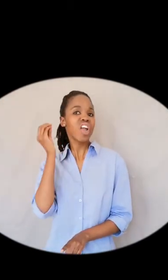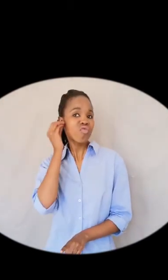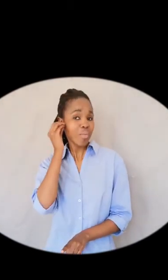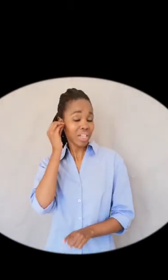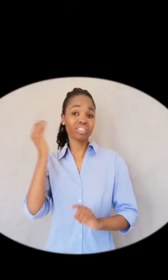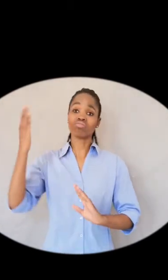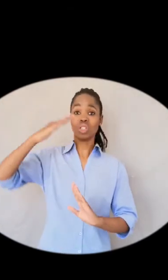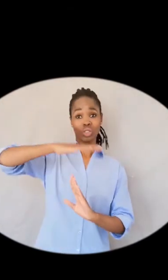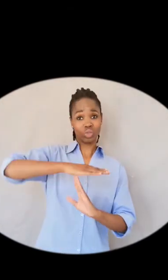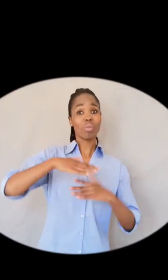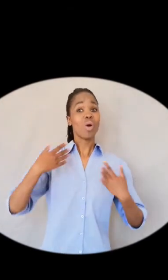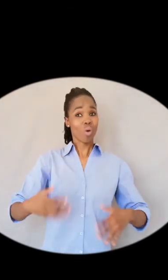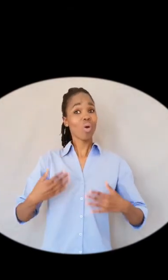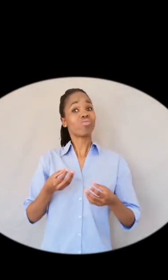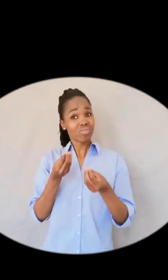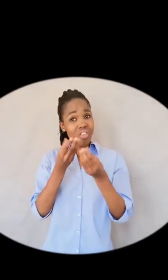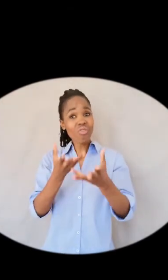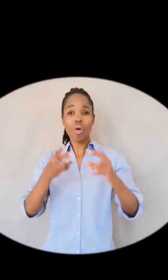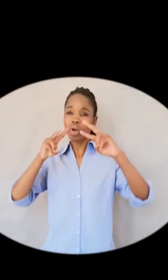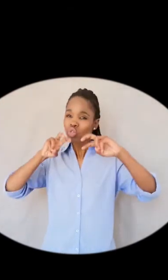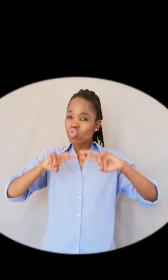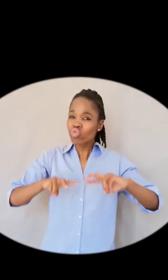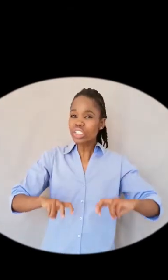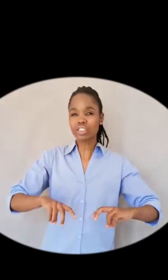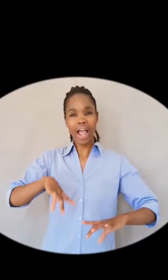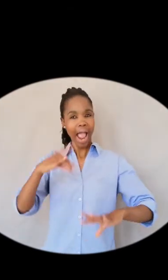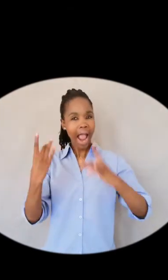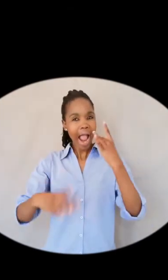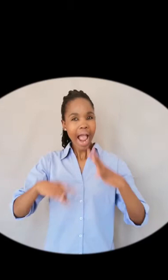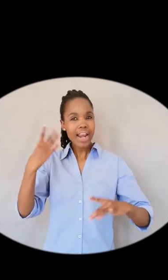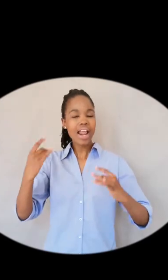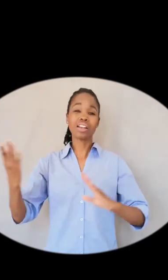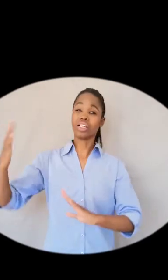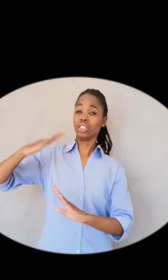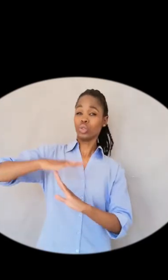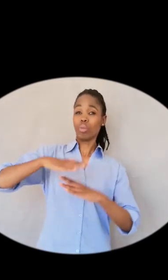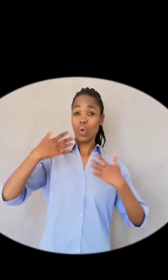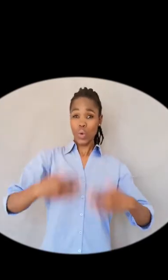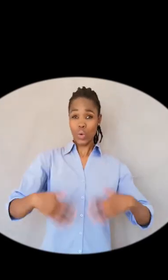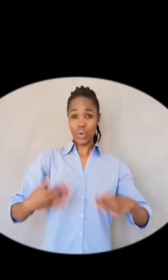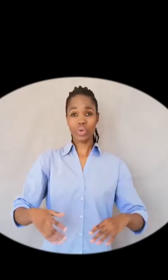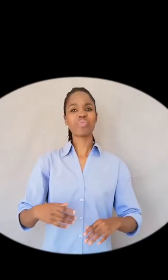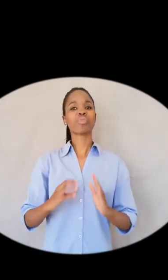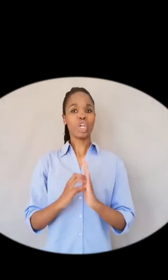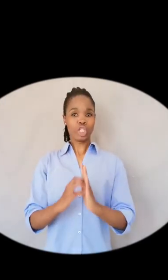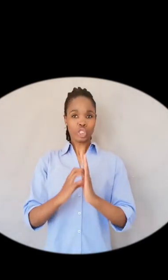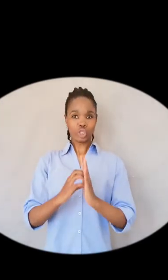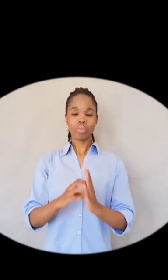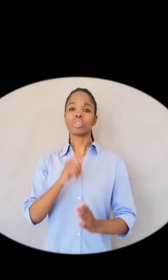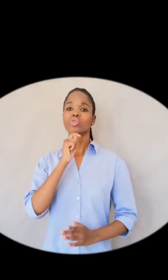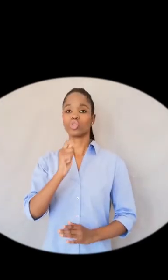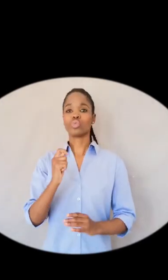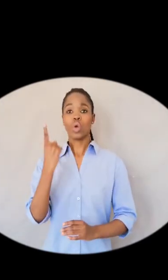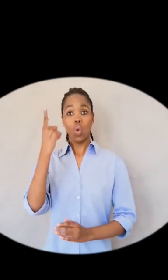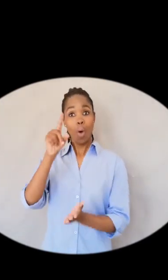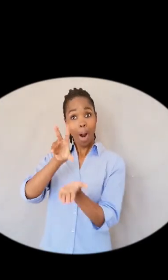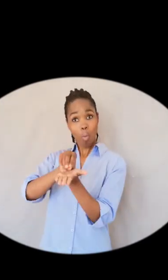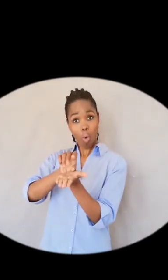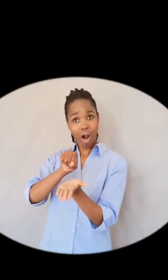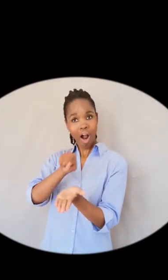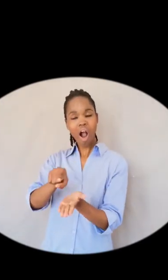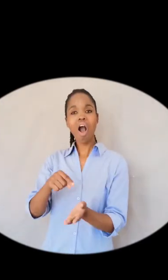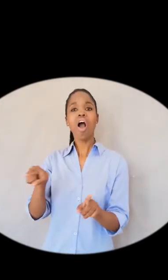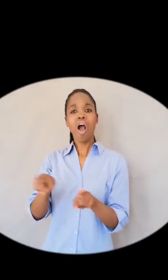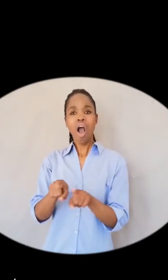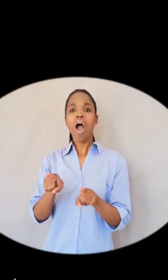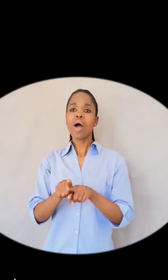as well, right? So analytics is super powerful podcasters. For example, we realized that one of our podcasts,